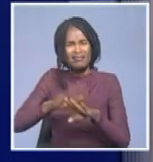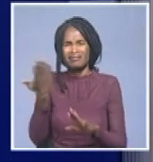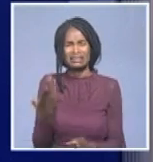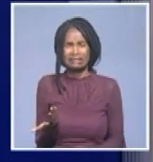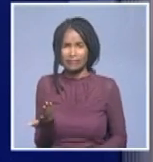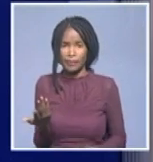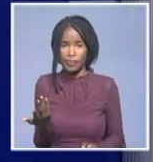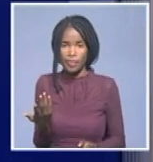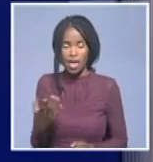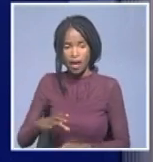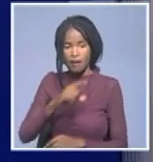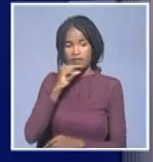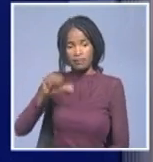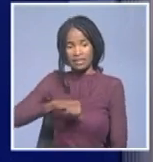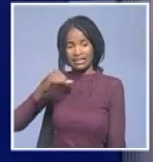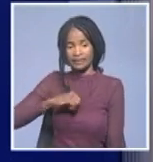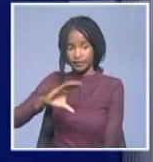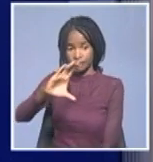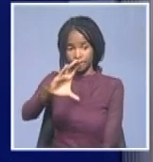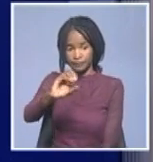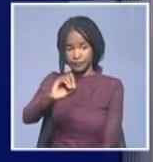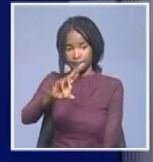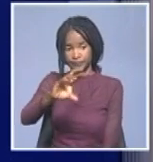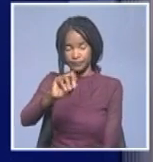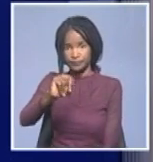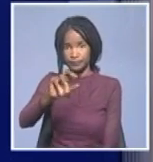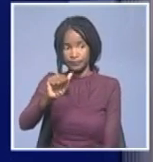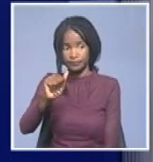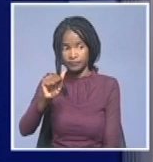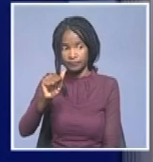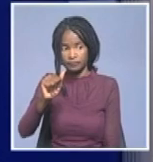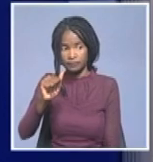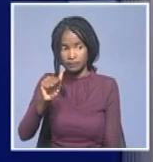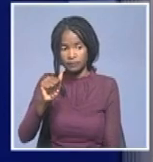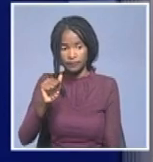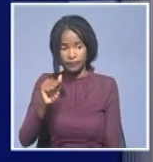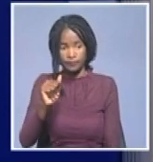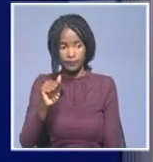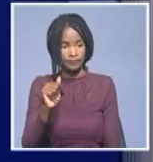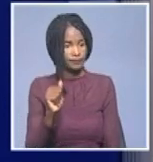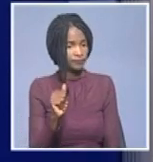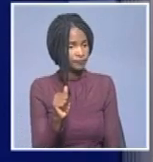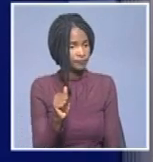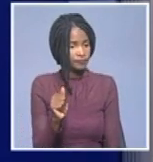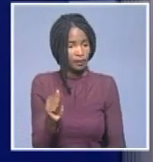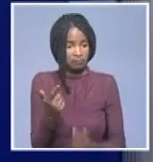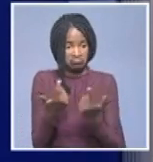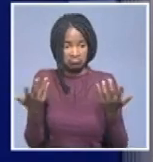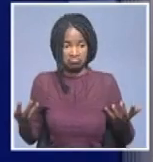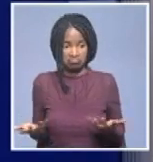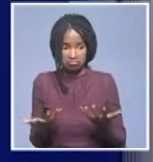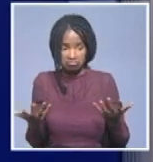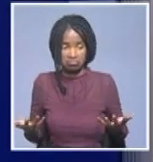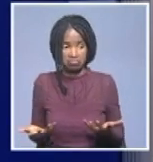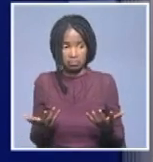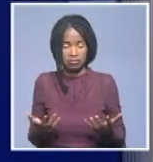Coronavirus is one of the virus which has actually been detected